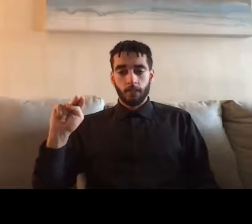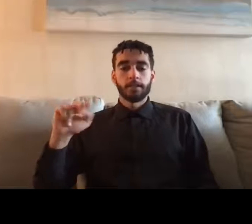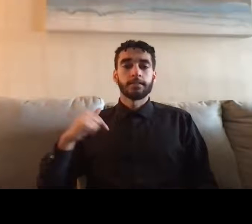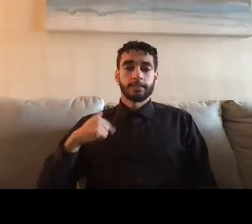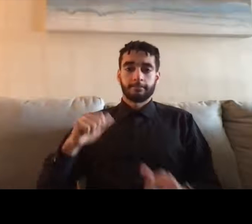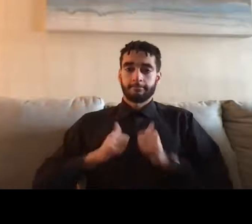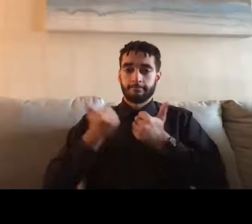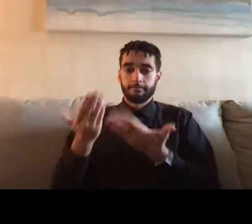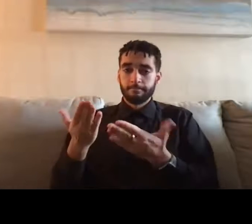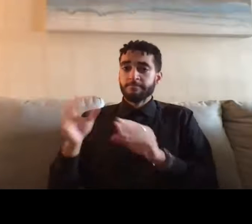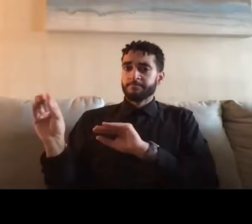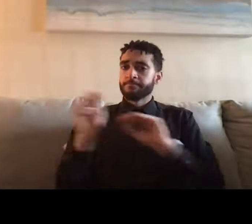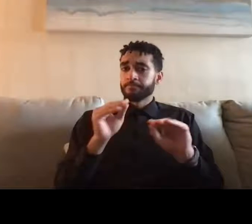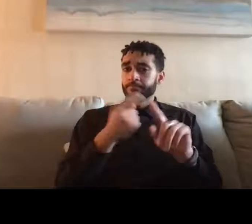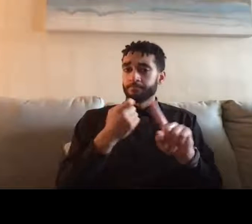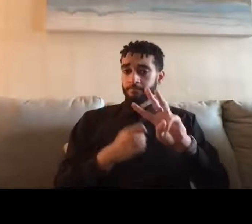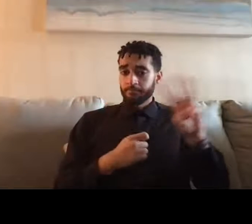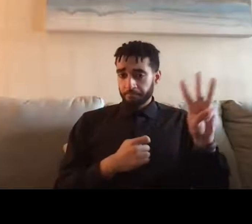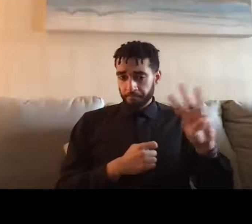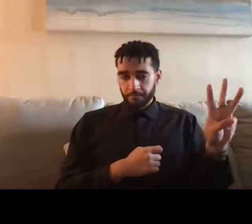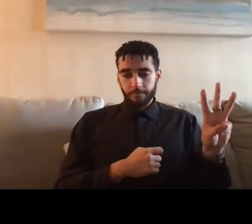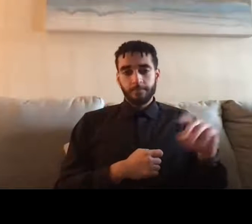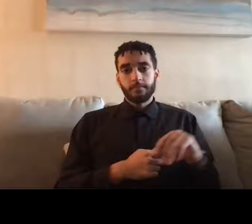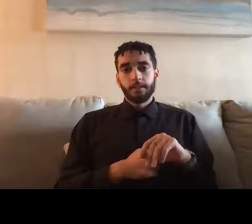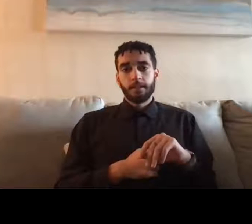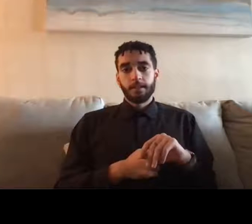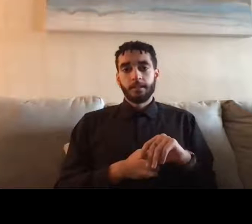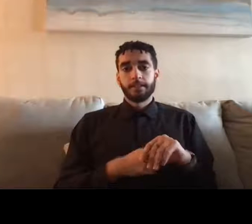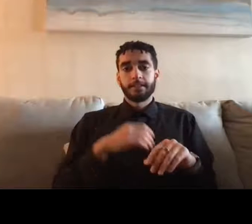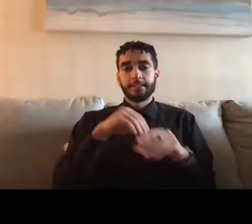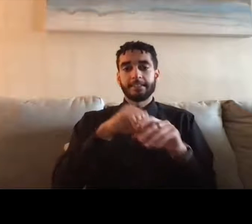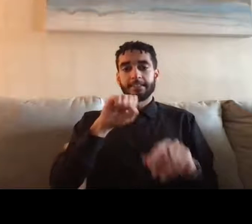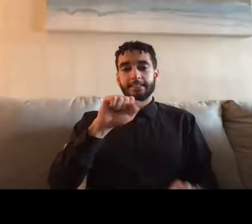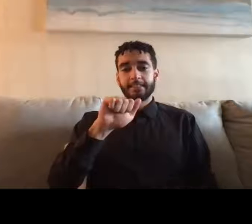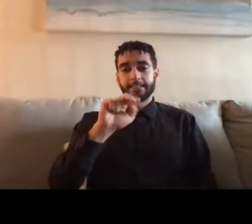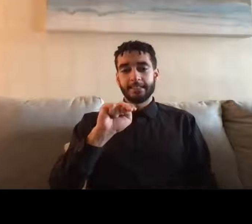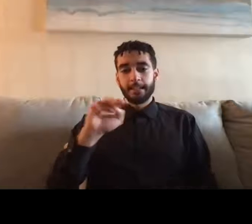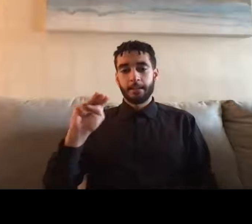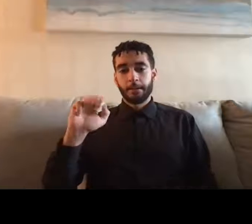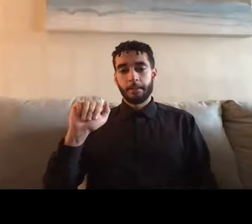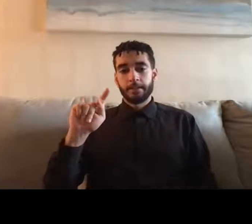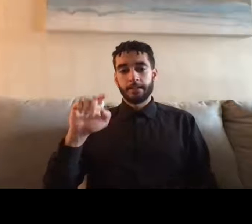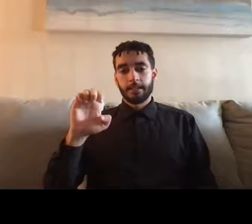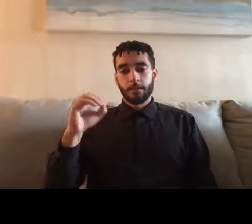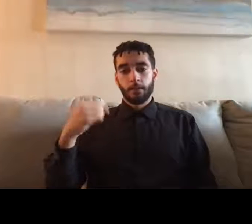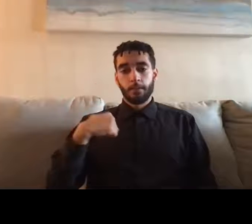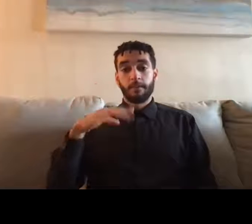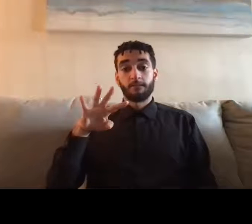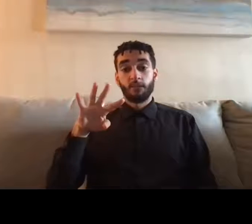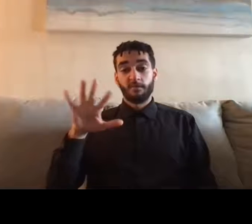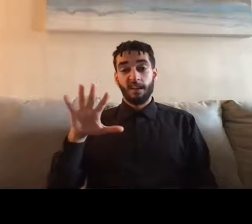moved from the Midwest to live near their kids down in San Mateo. So I did the 45-minute